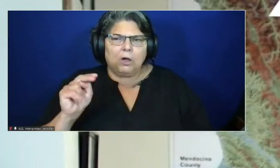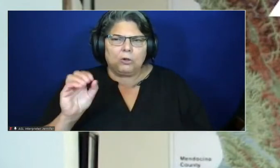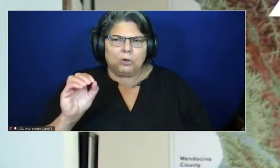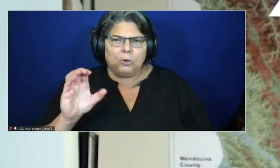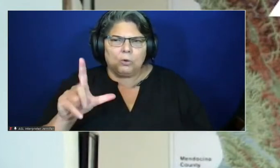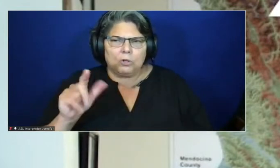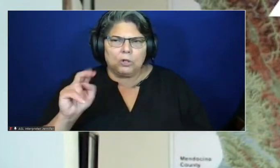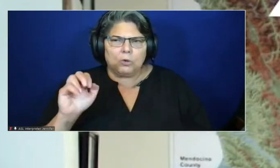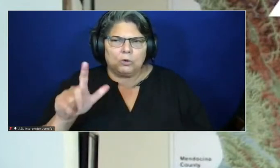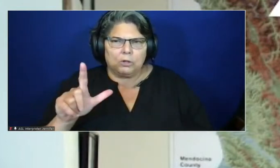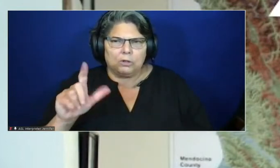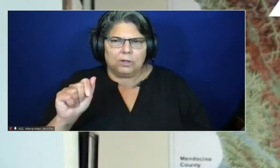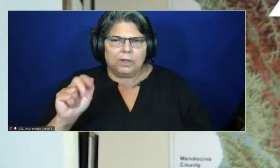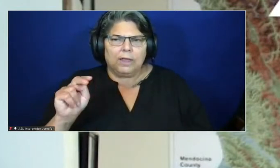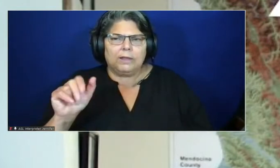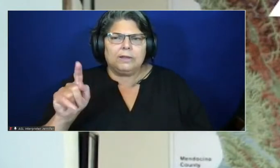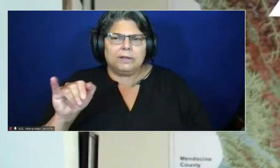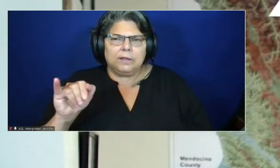hospital.